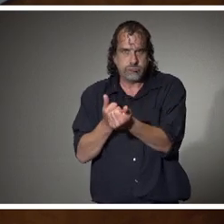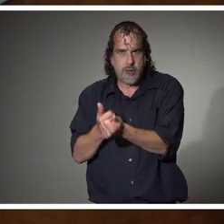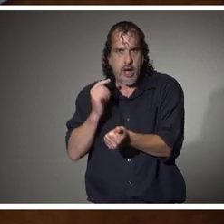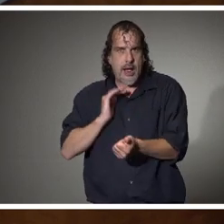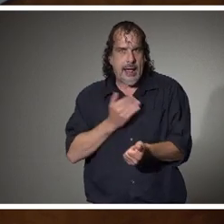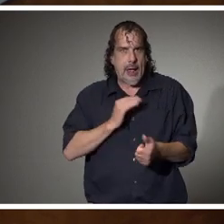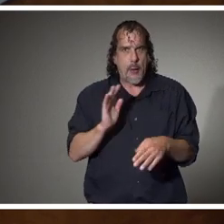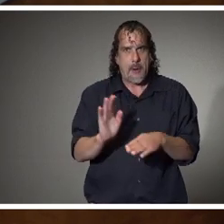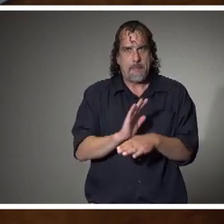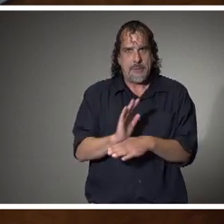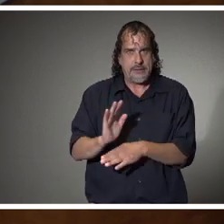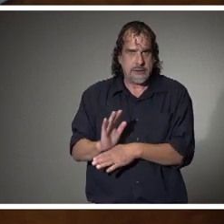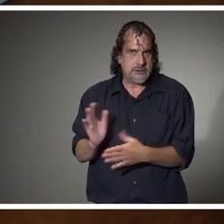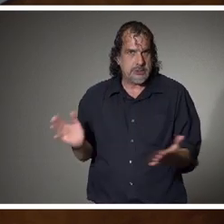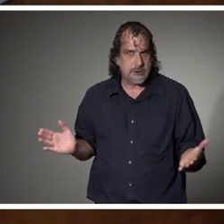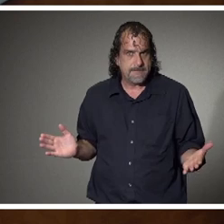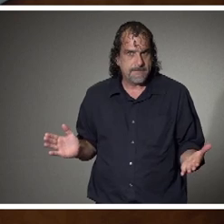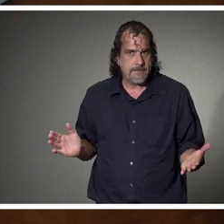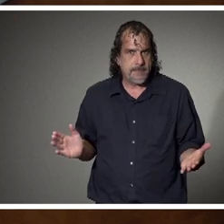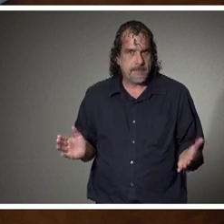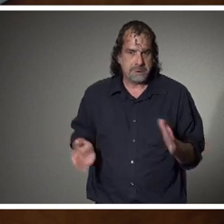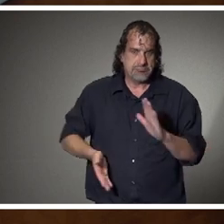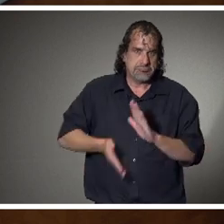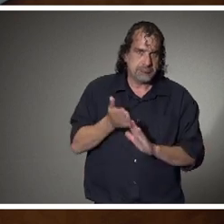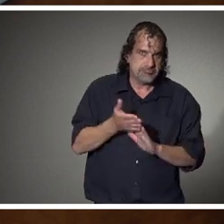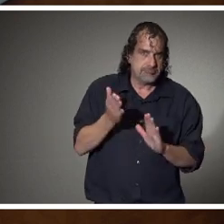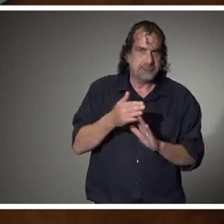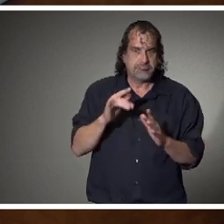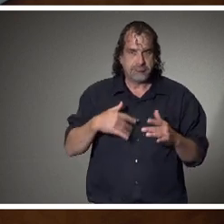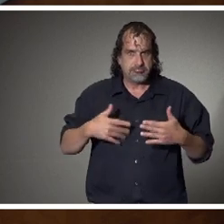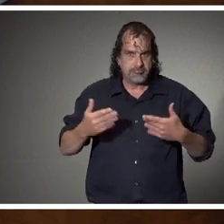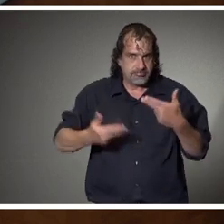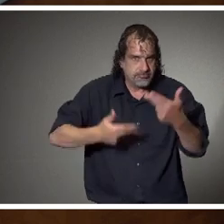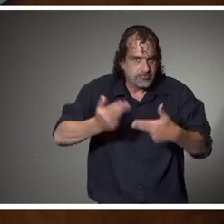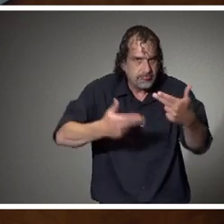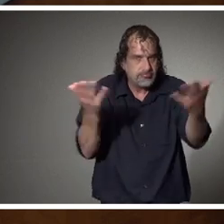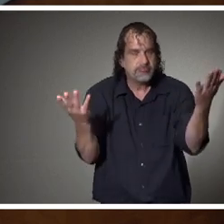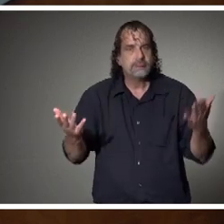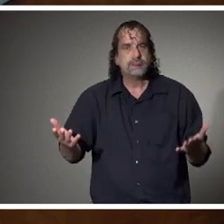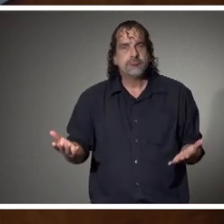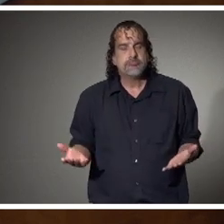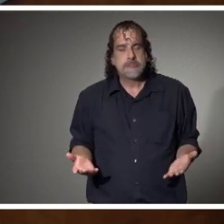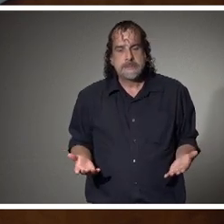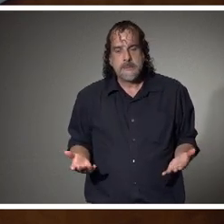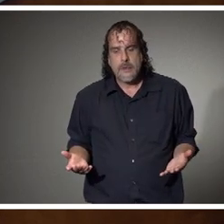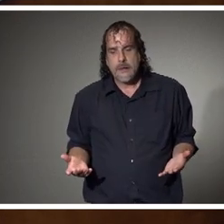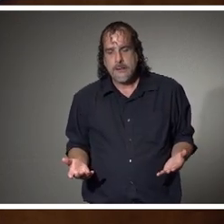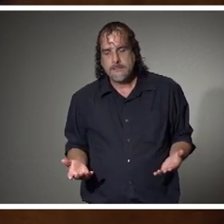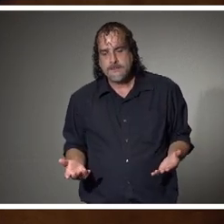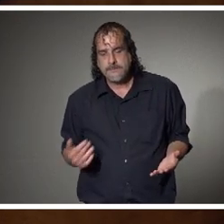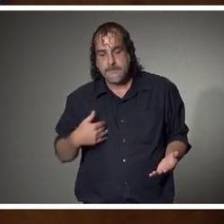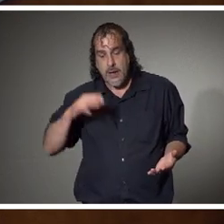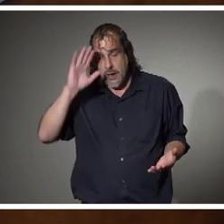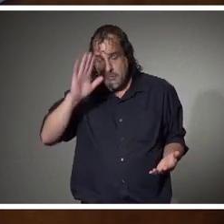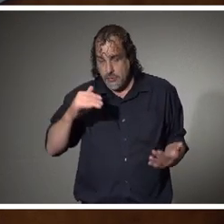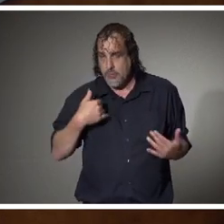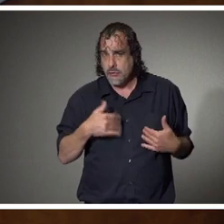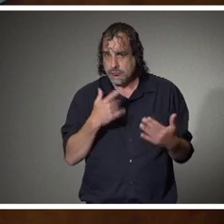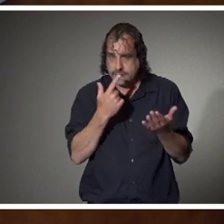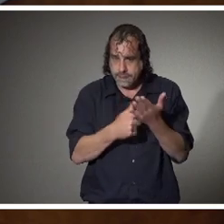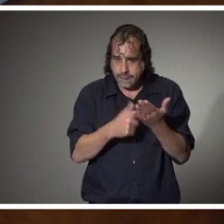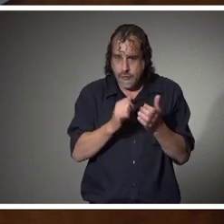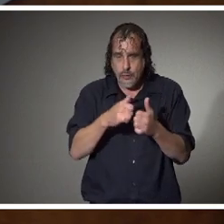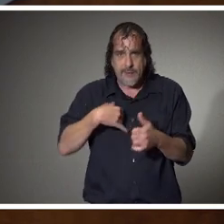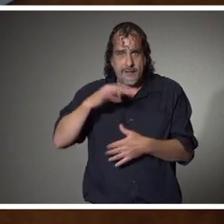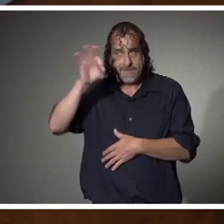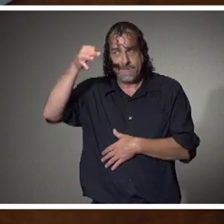business owners and get them back operational and back functional. I know that we have had conversations with our federal